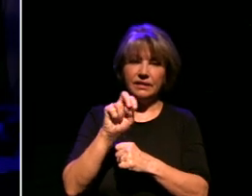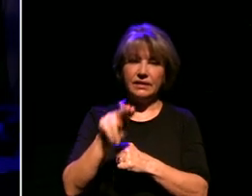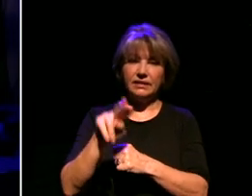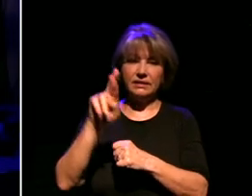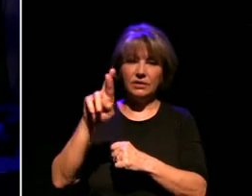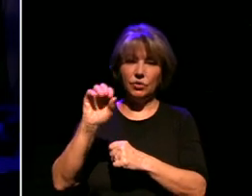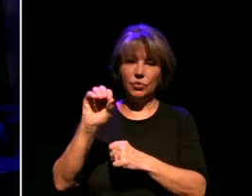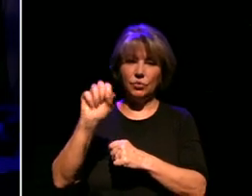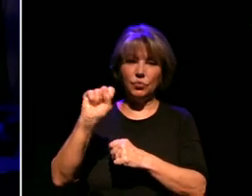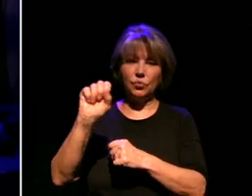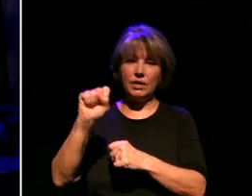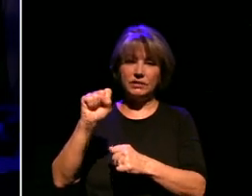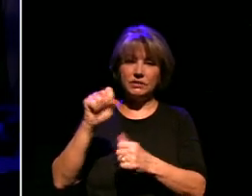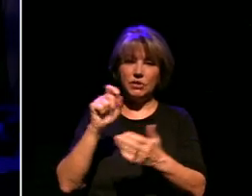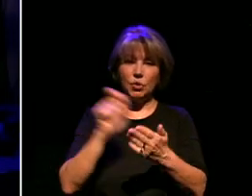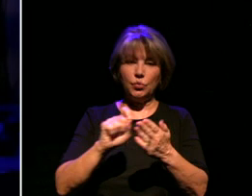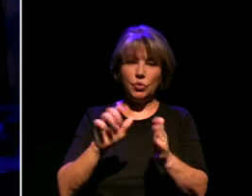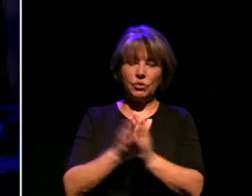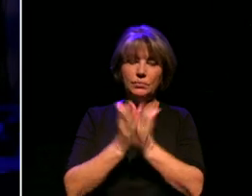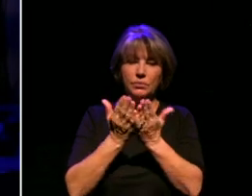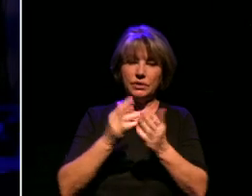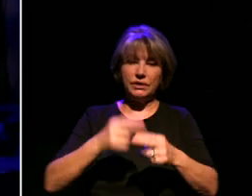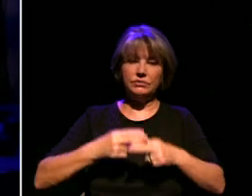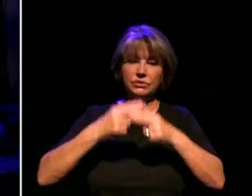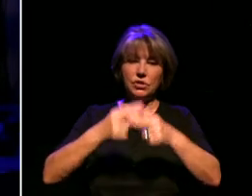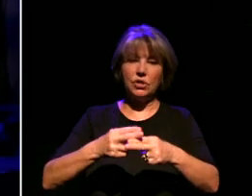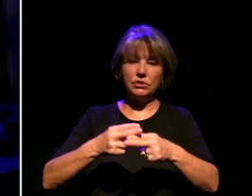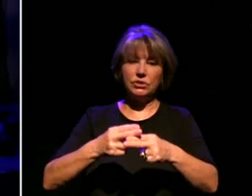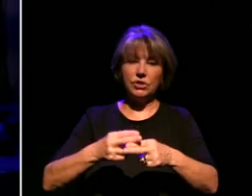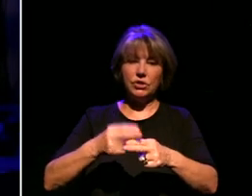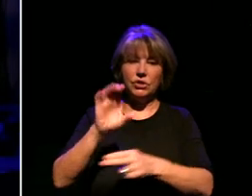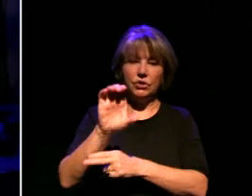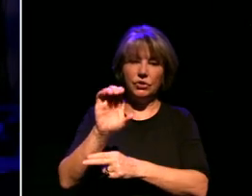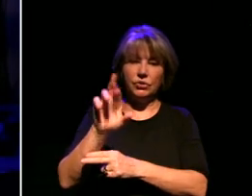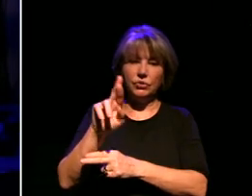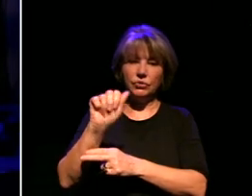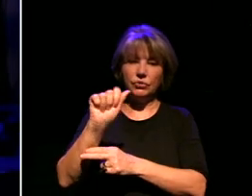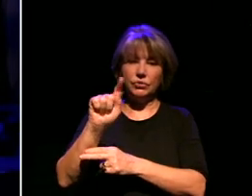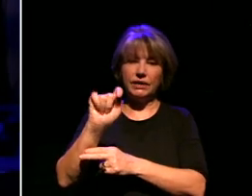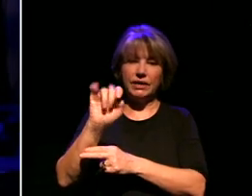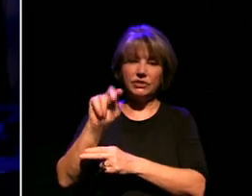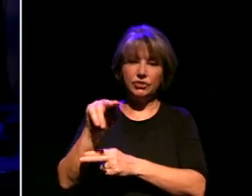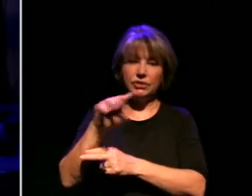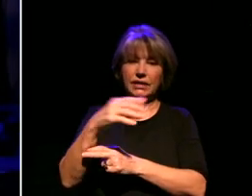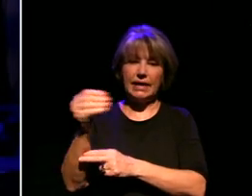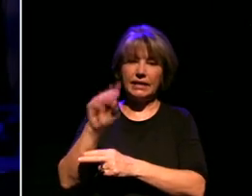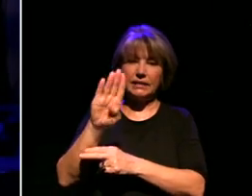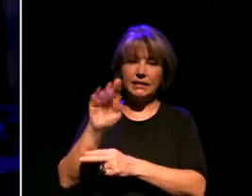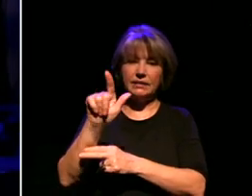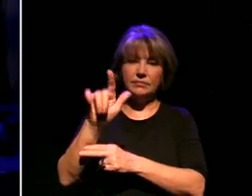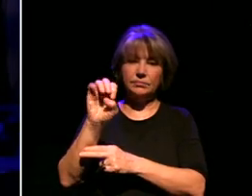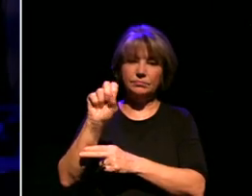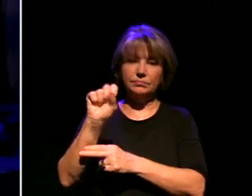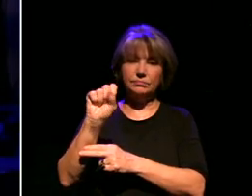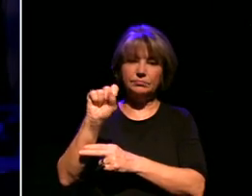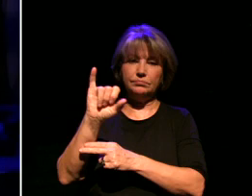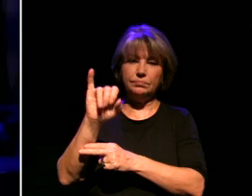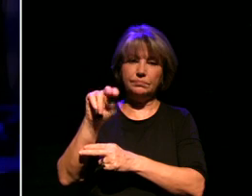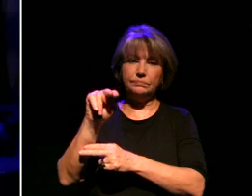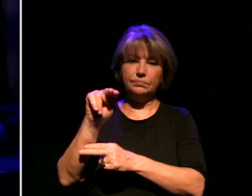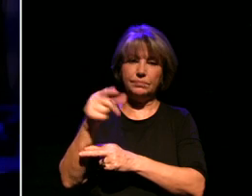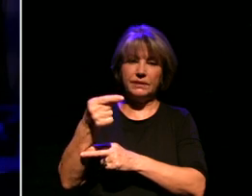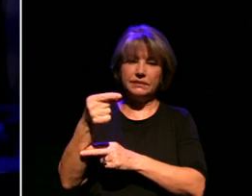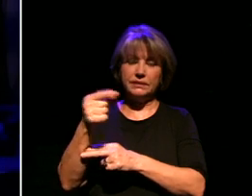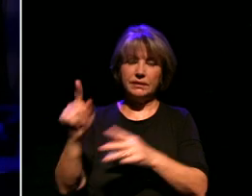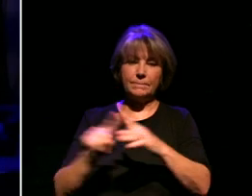that big, and it was called Creation and Blessing. And it goes through this whole book of Genesis, and it keeps popping up all over that book